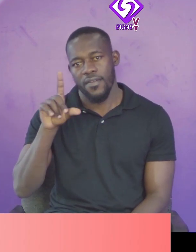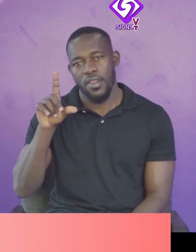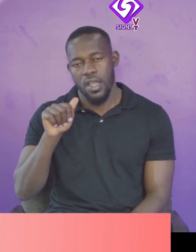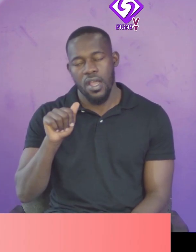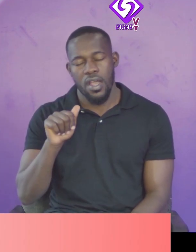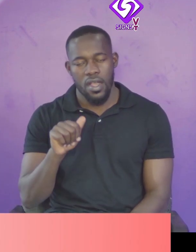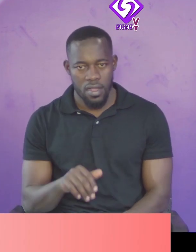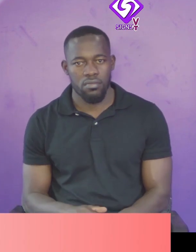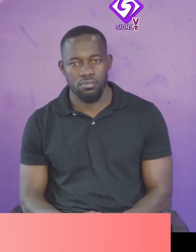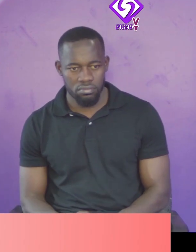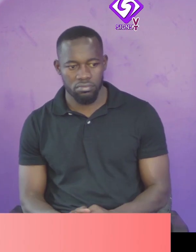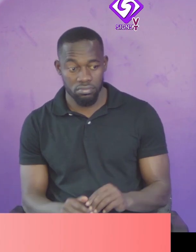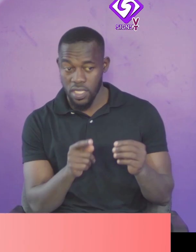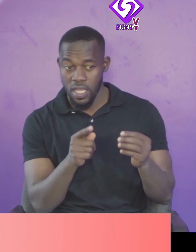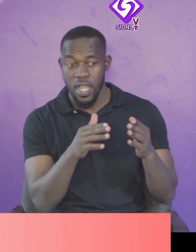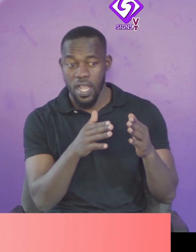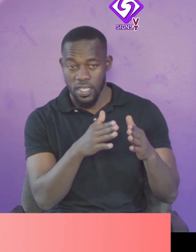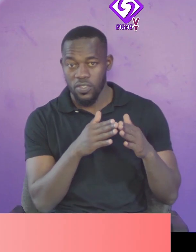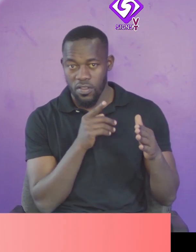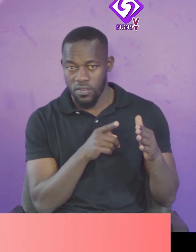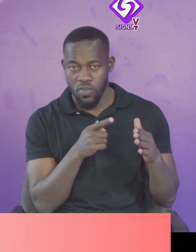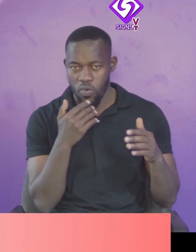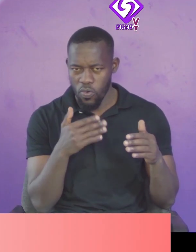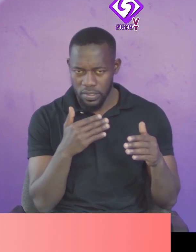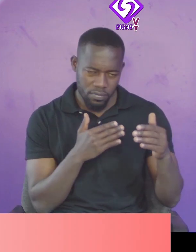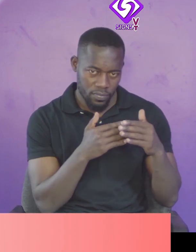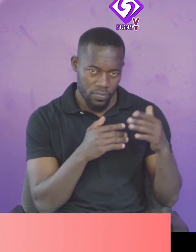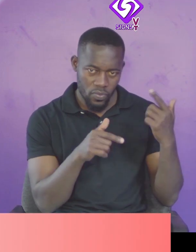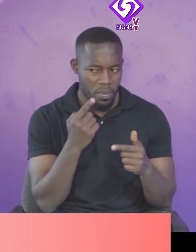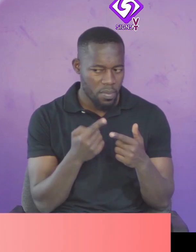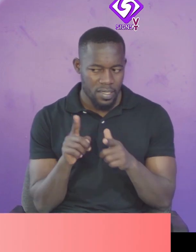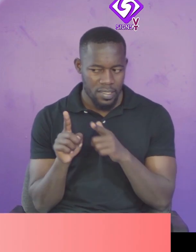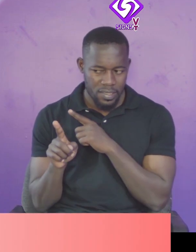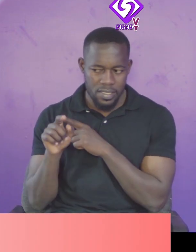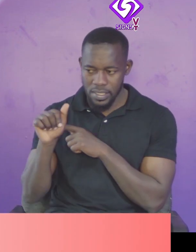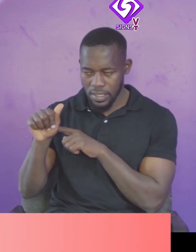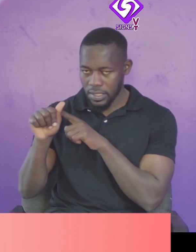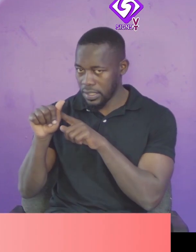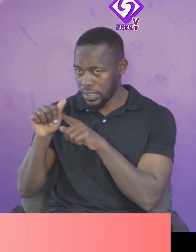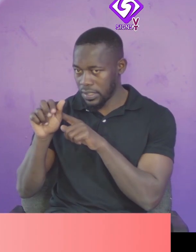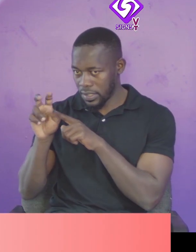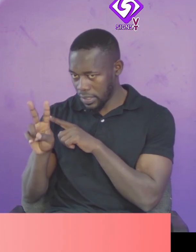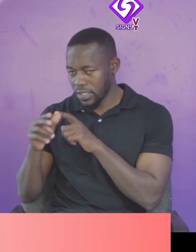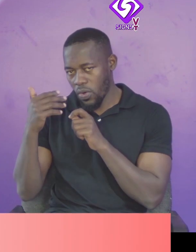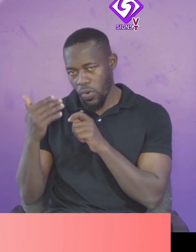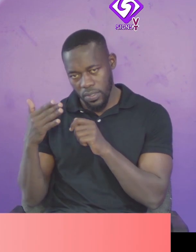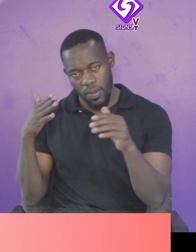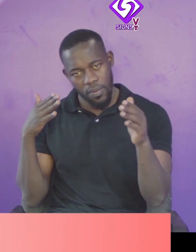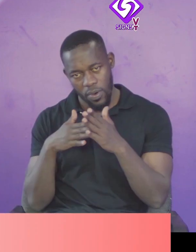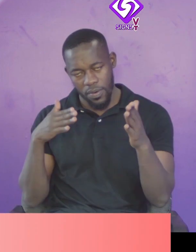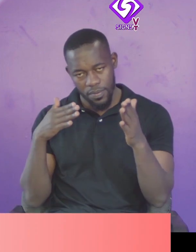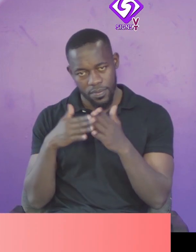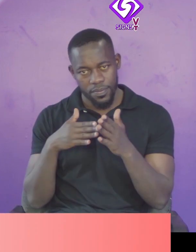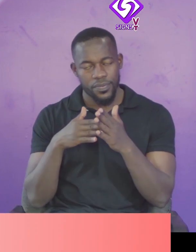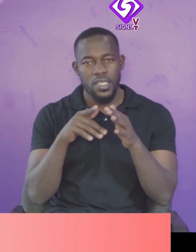been denying Arsenal the title are Aston Villa and Brentford. We have already put aside Brentford because we beat them in the